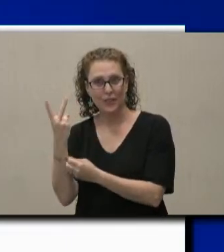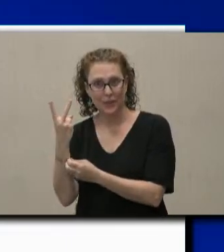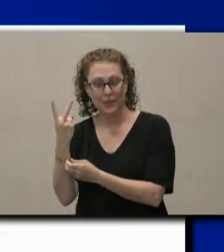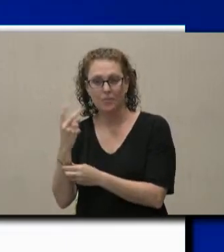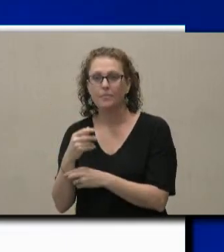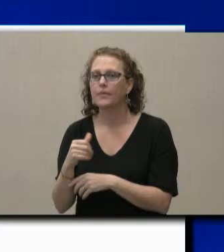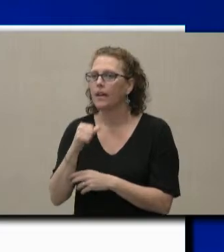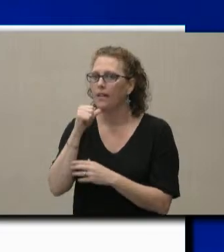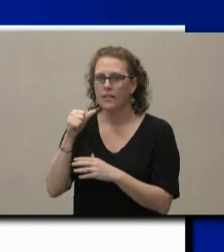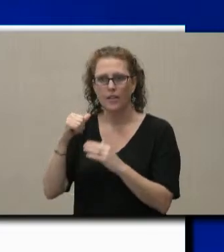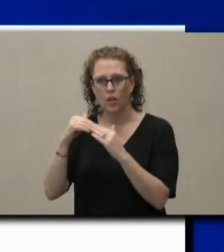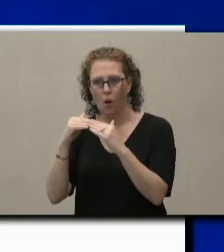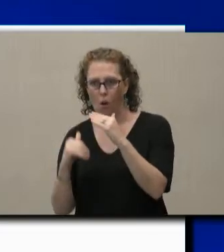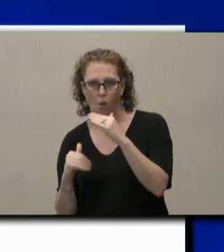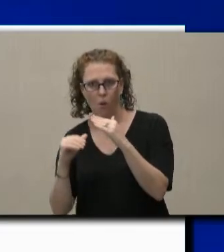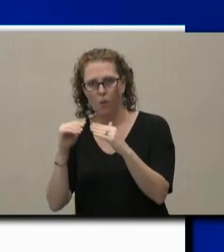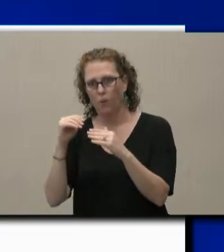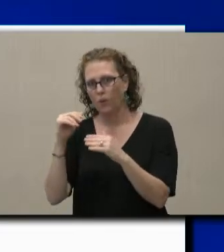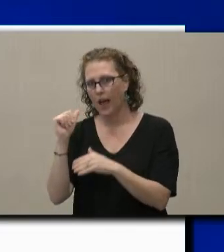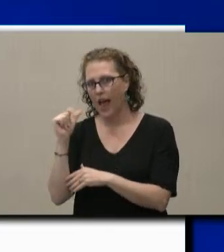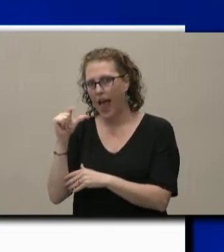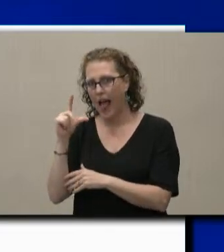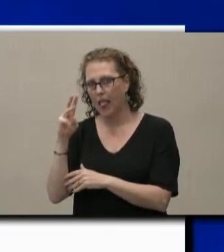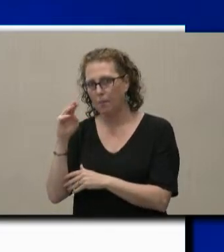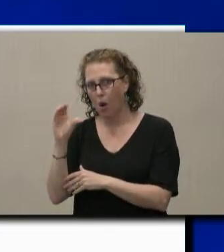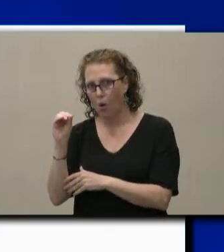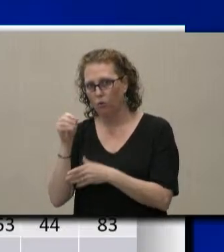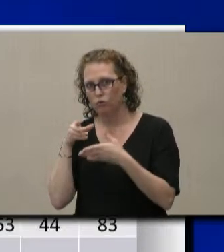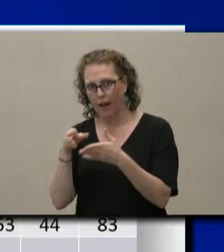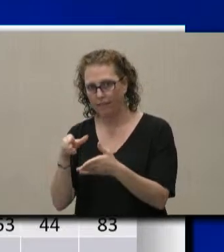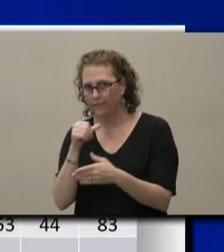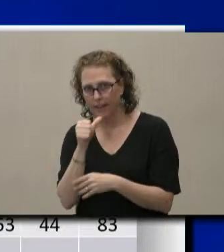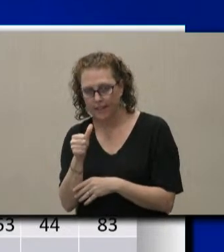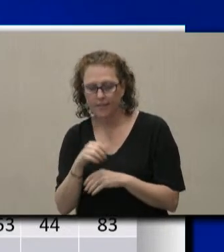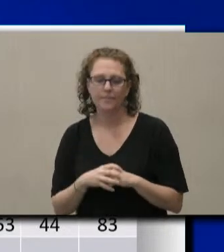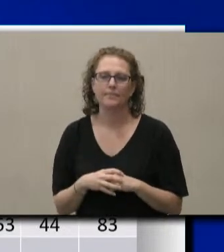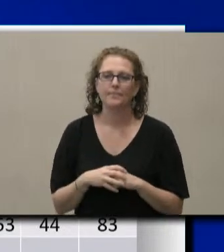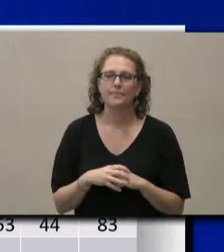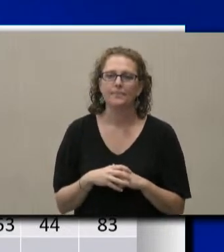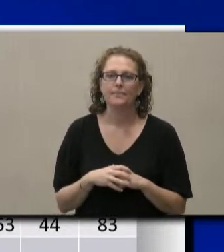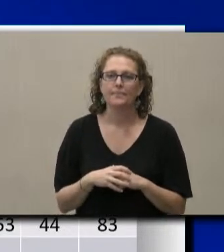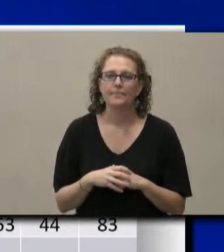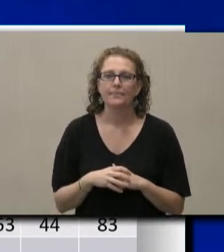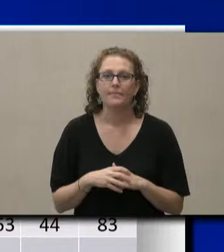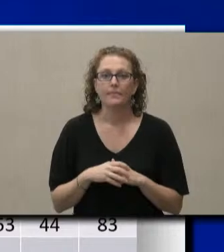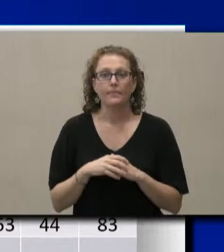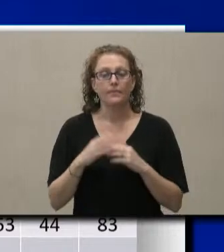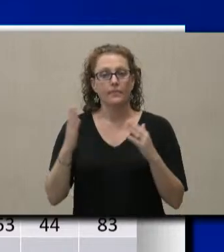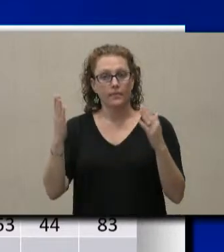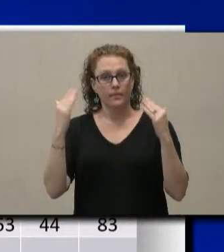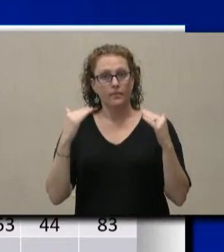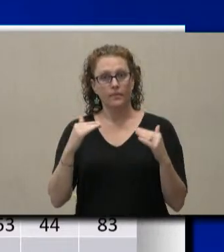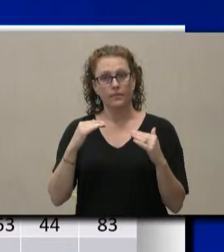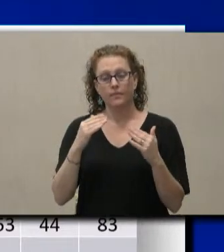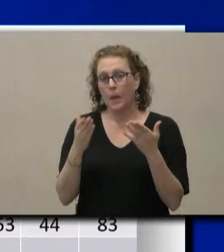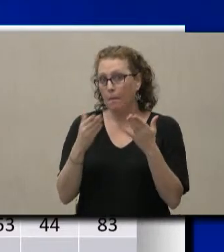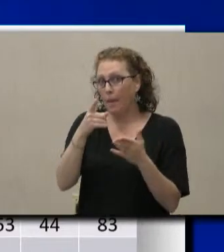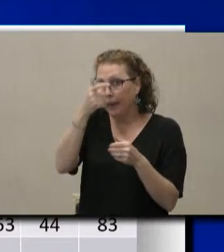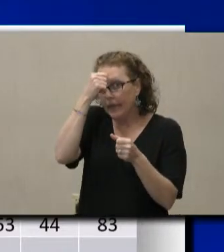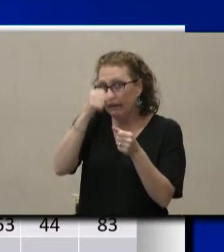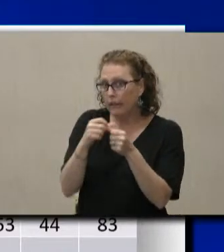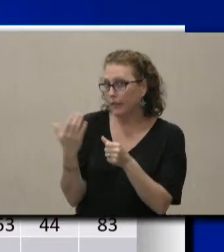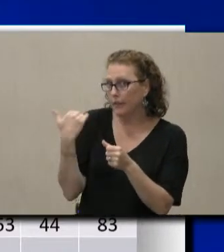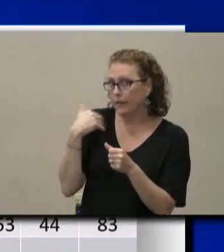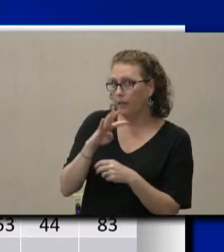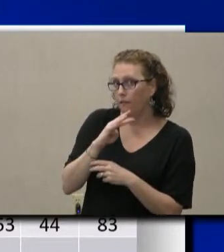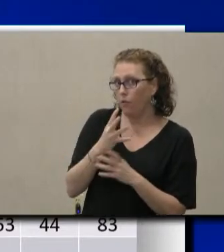the commercial area north of Hume Way was moved from District 3 to 4. Also, at the fourth public hearing, there was council